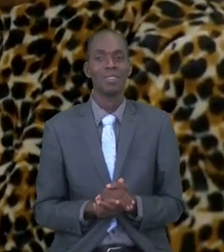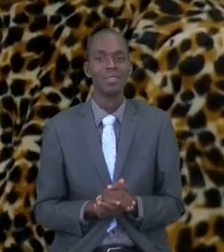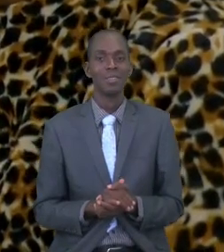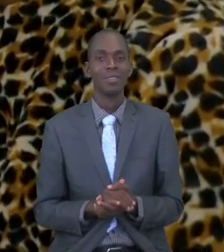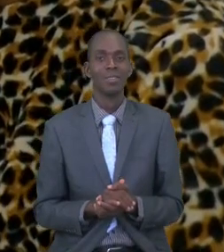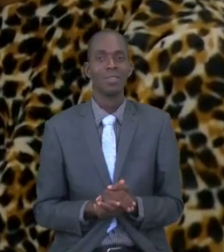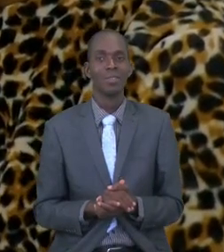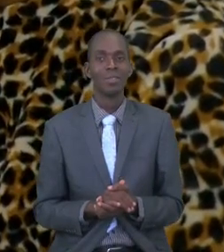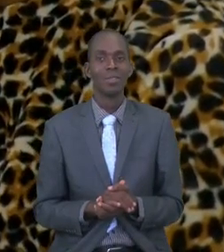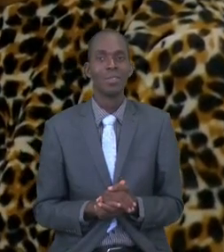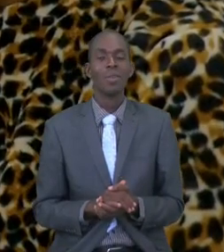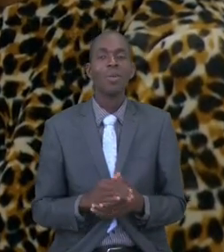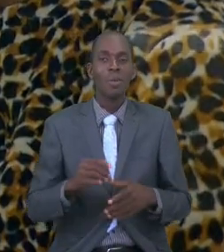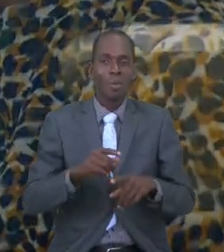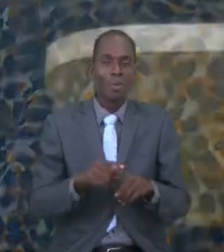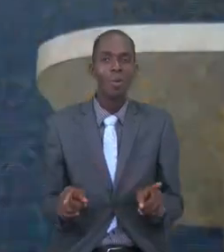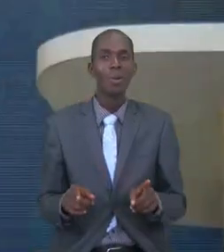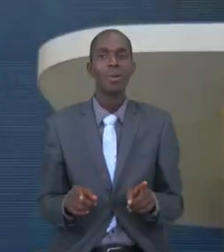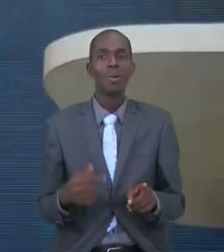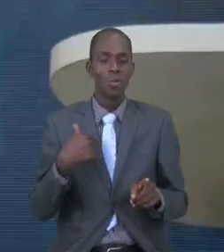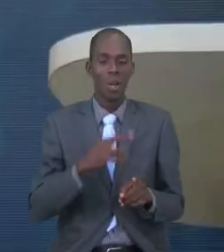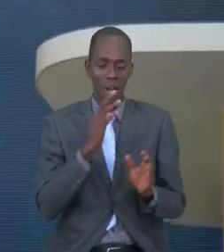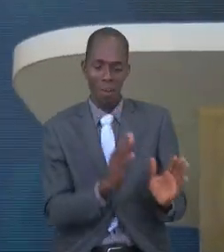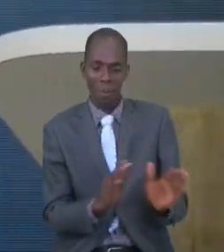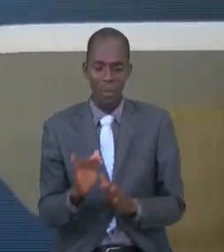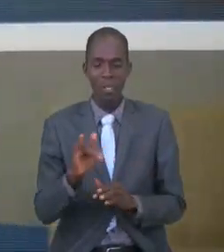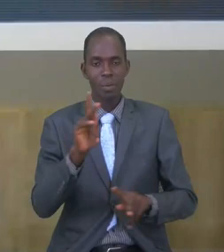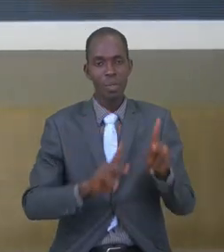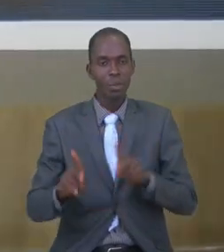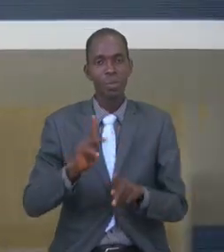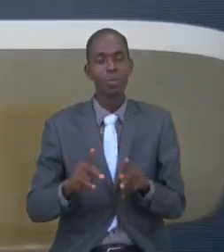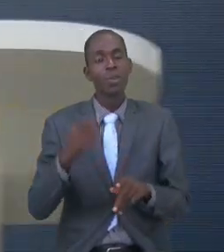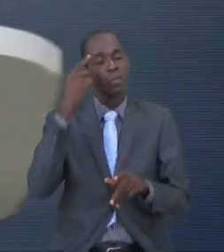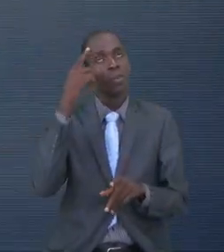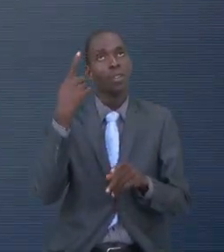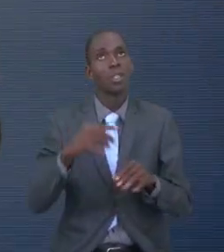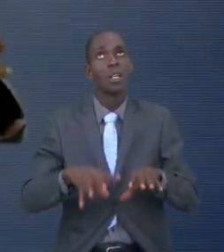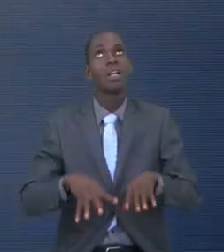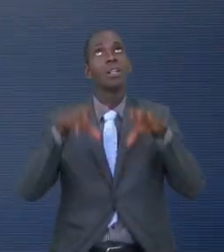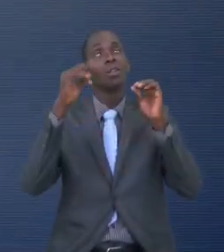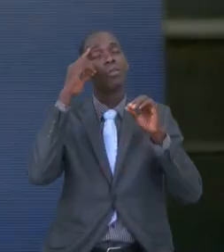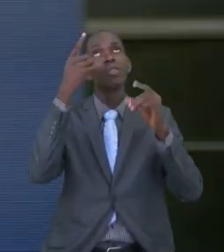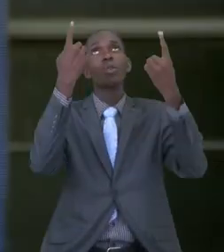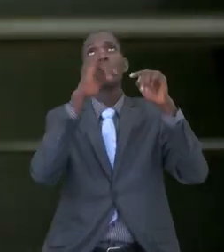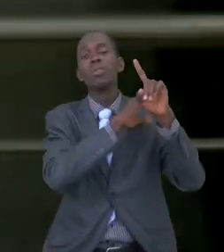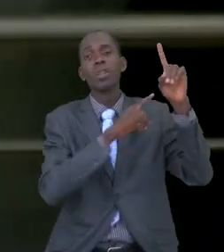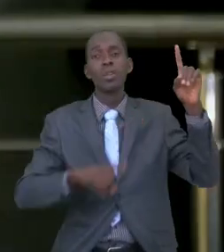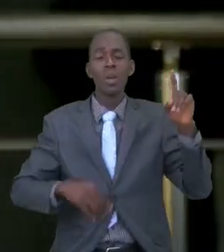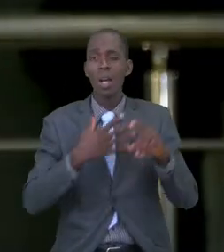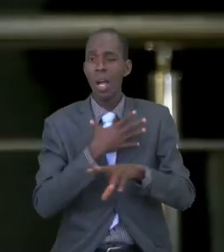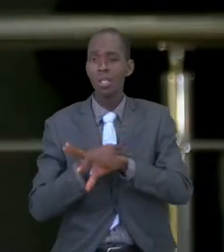We're preparing the people of God for the rapture, for the coming of the Lord, and no one,